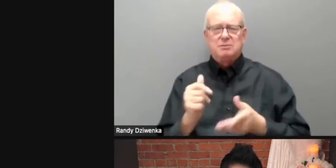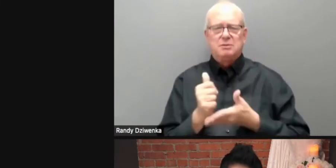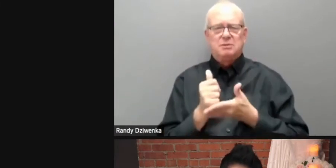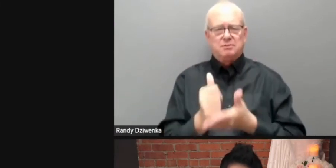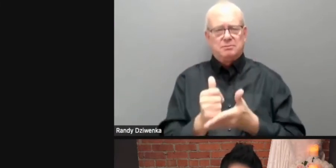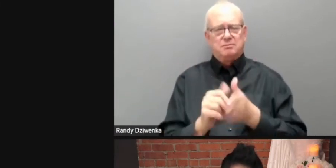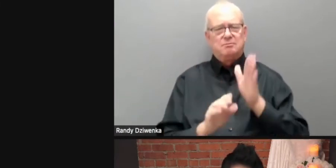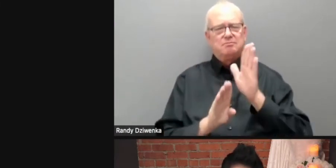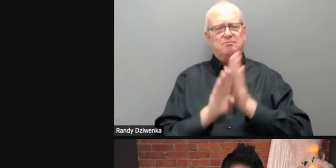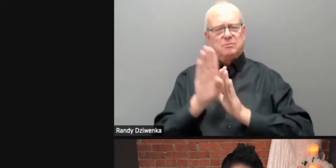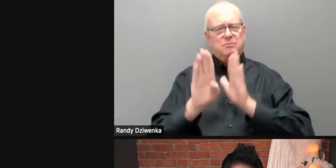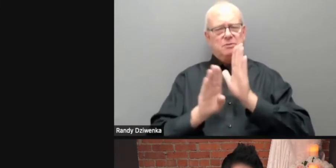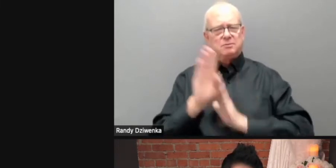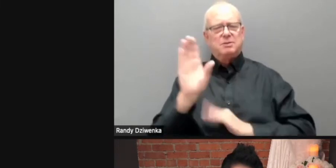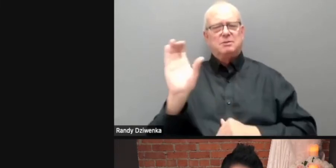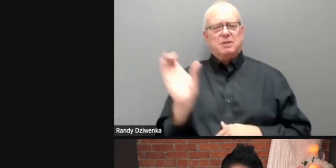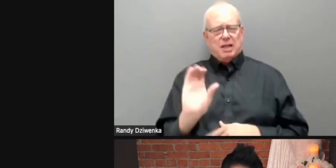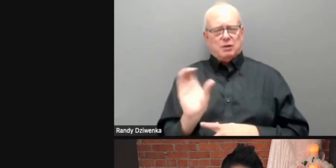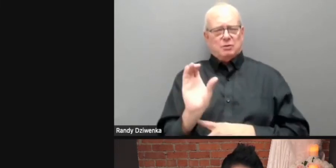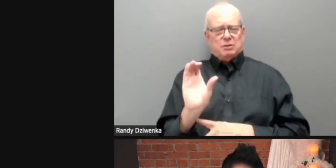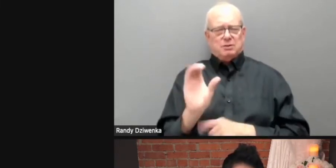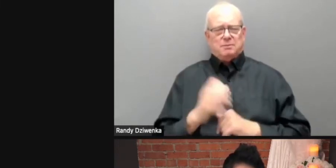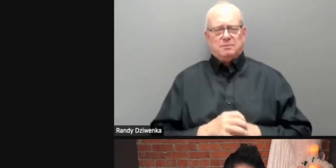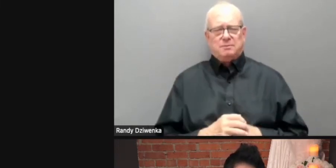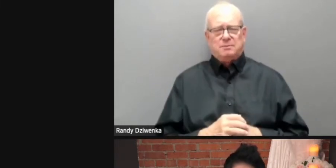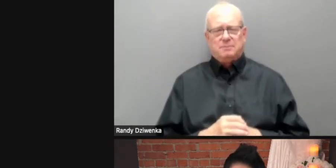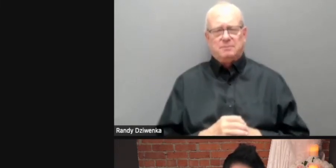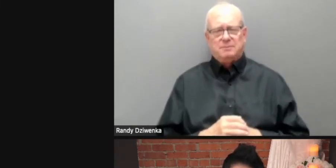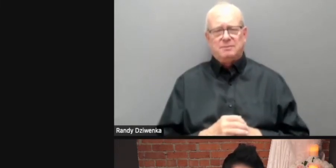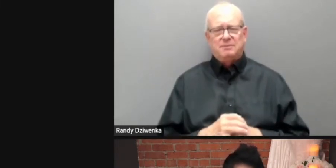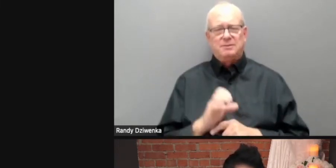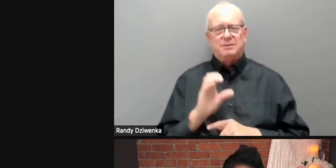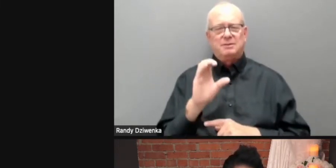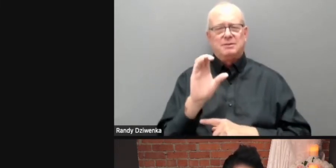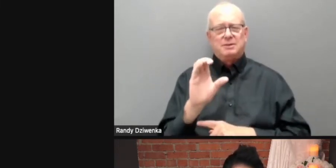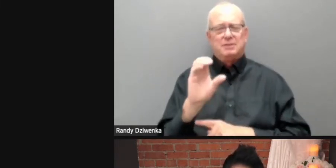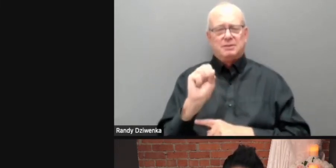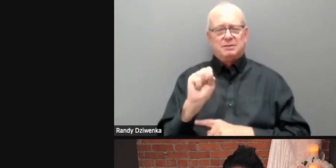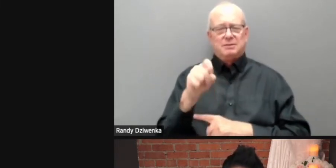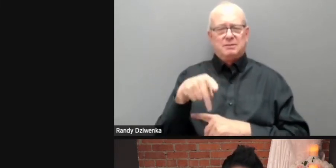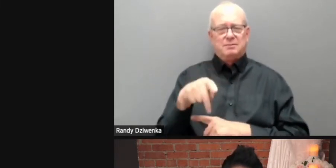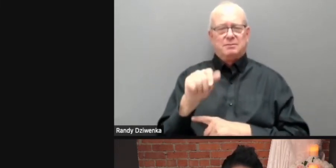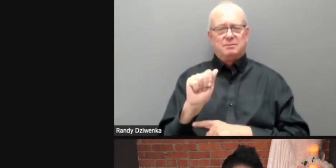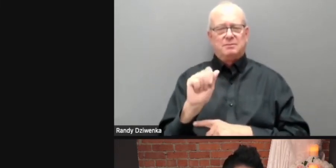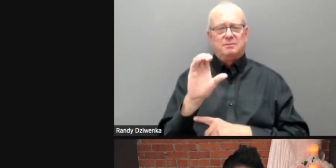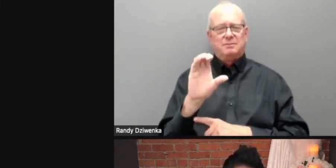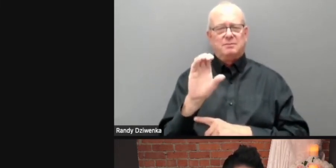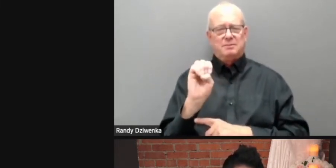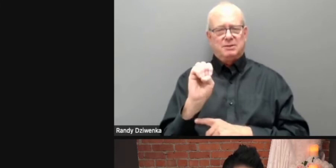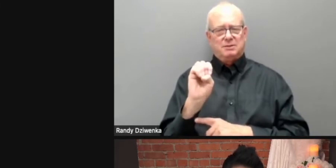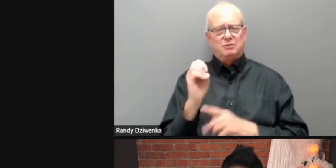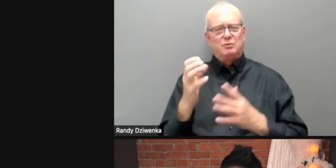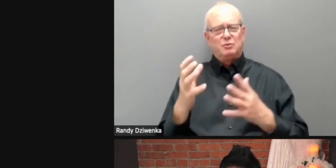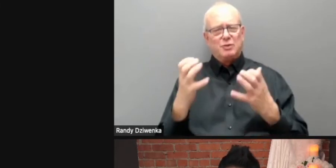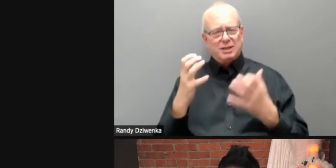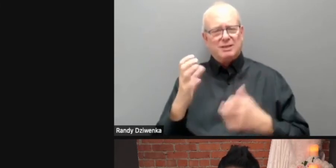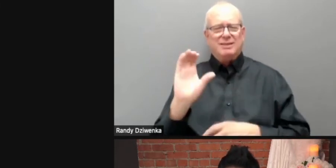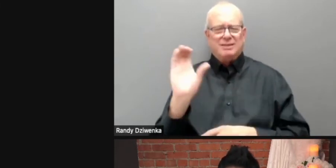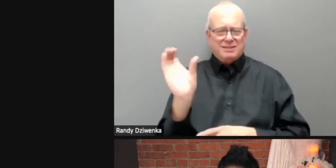C-Space's vision for Calgary is a city where creative enterprise thrives in a vibrant